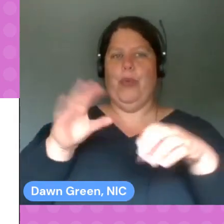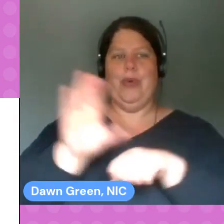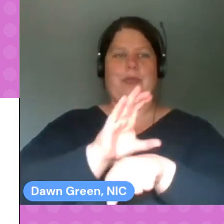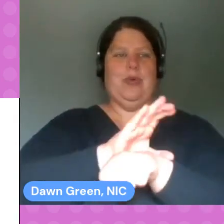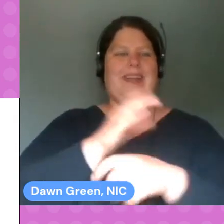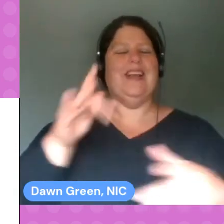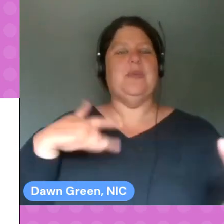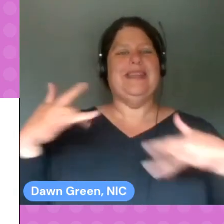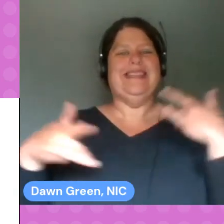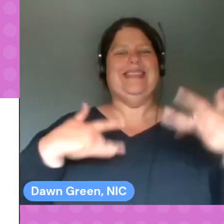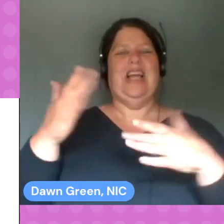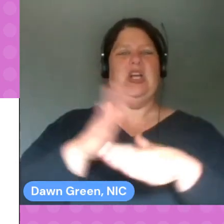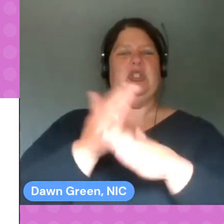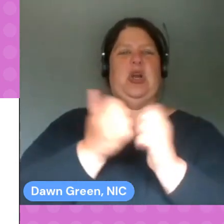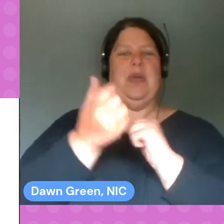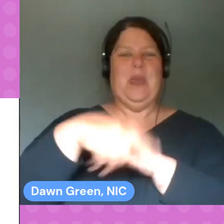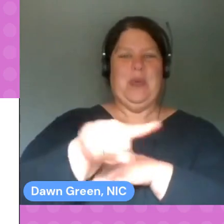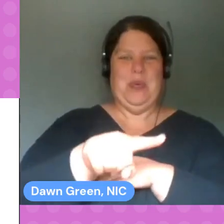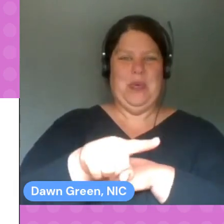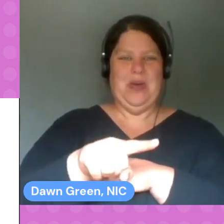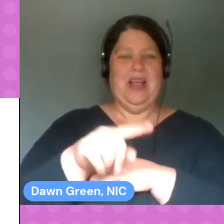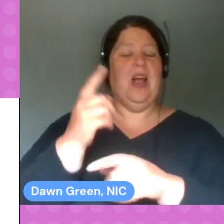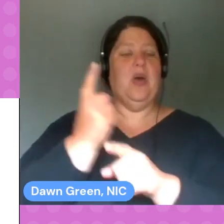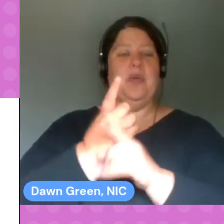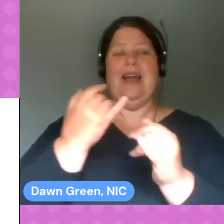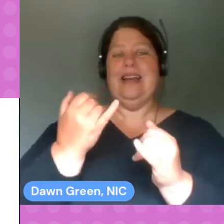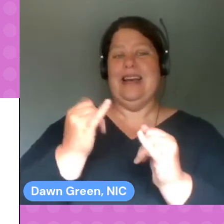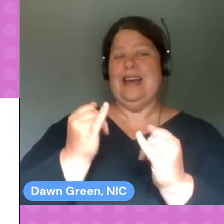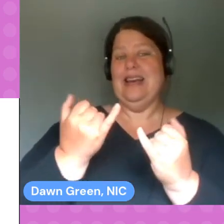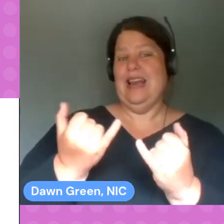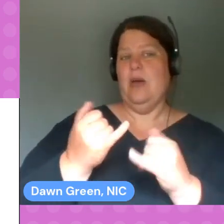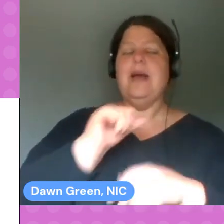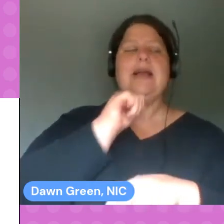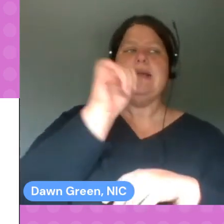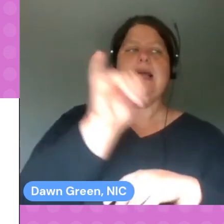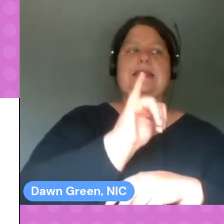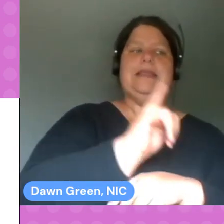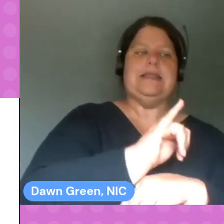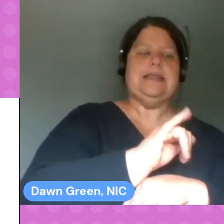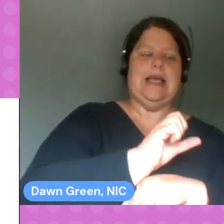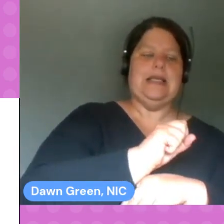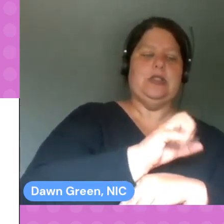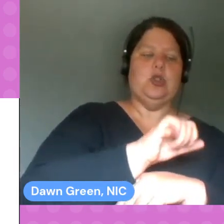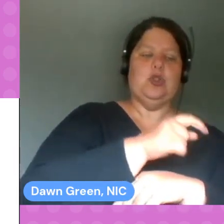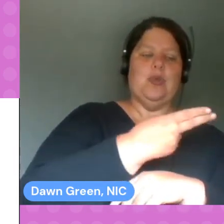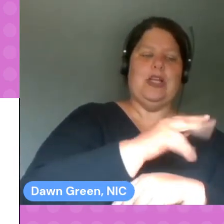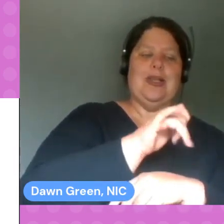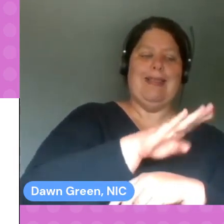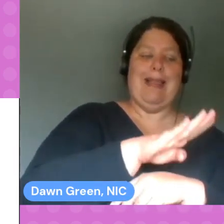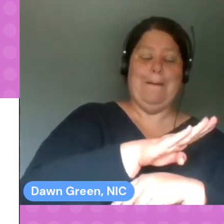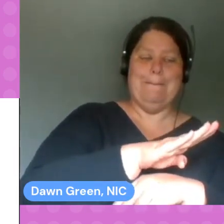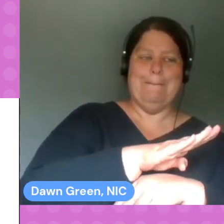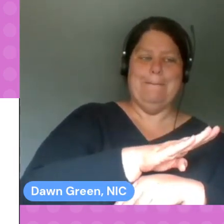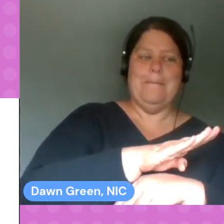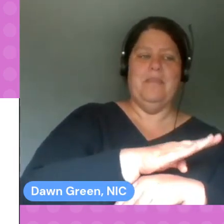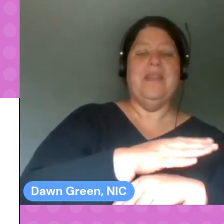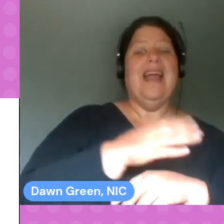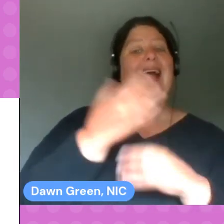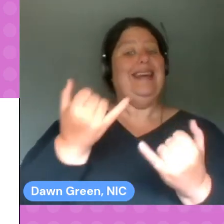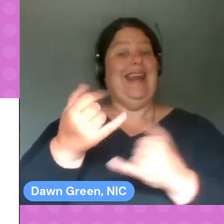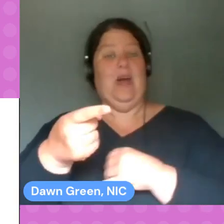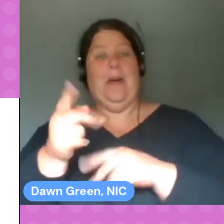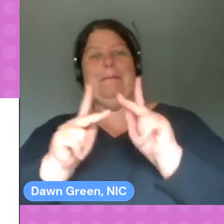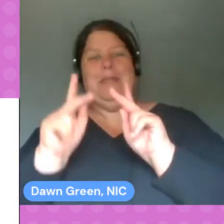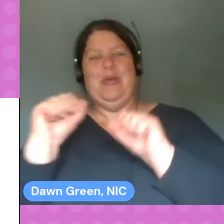share it with you. And for the moment when, unlike on Scratch Lab, people can share their projects with each other that they make with the